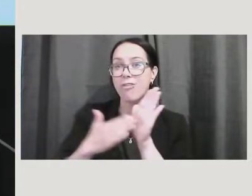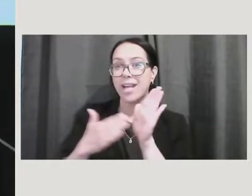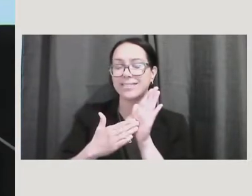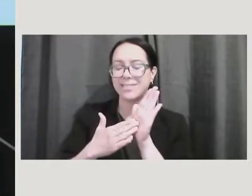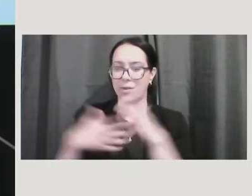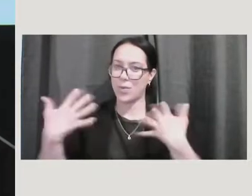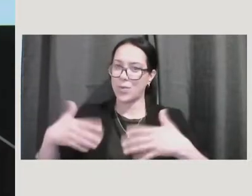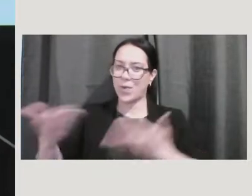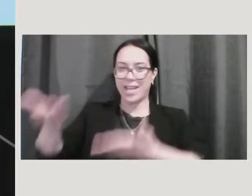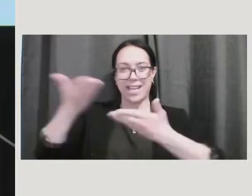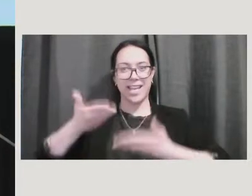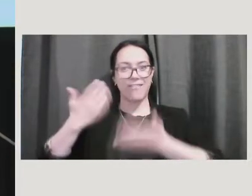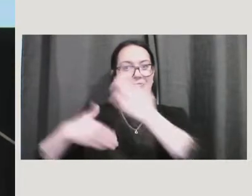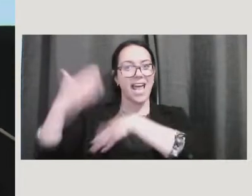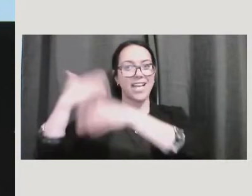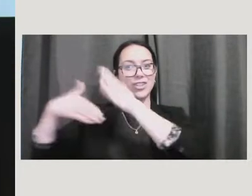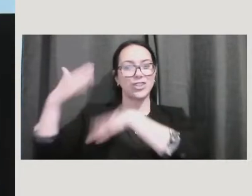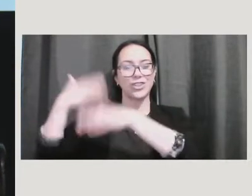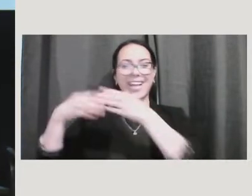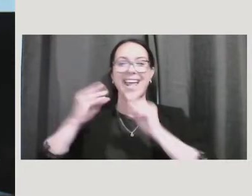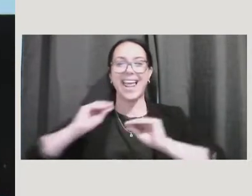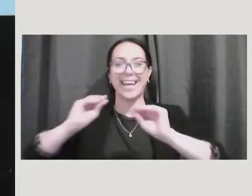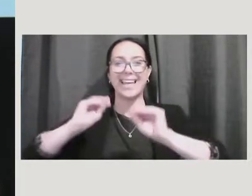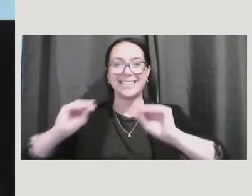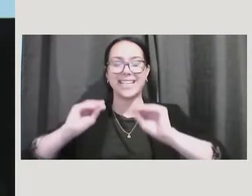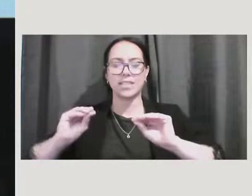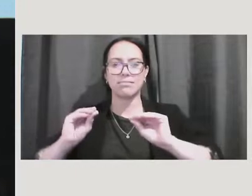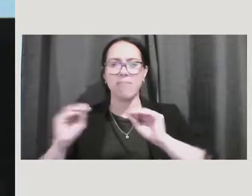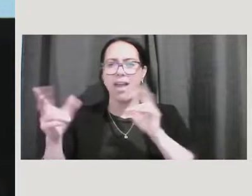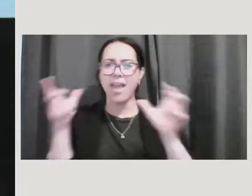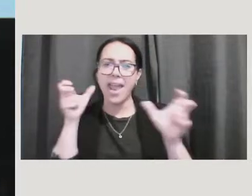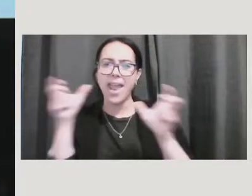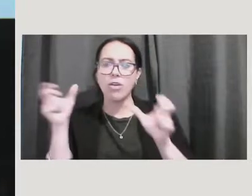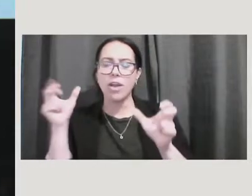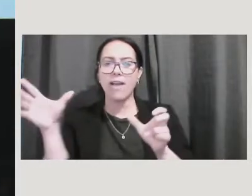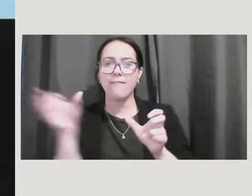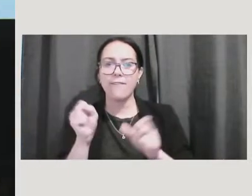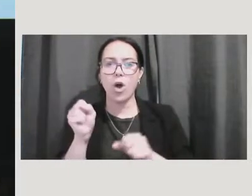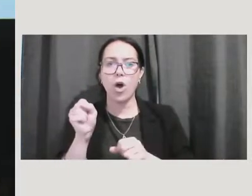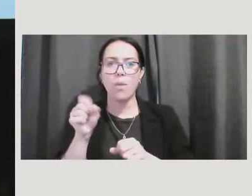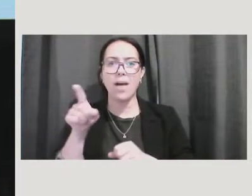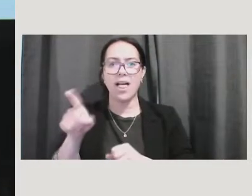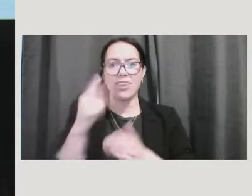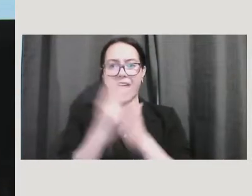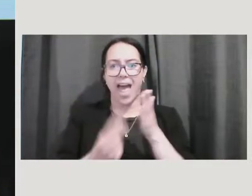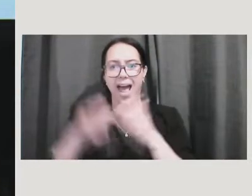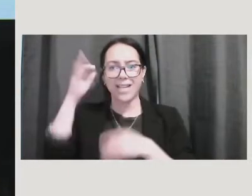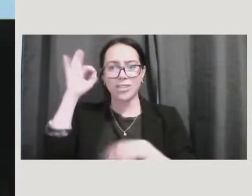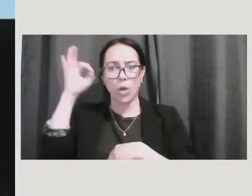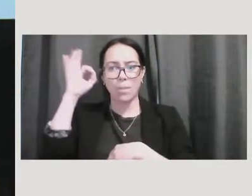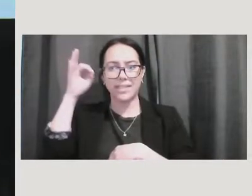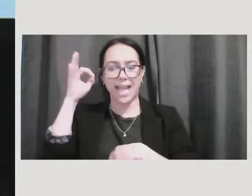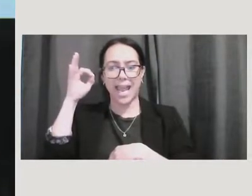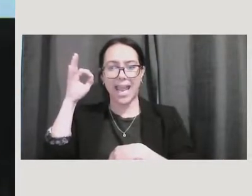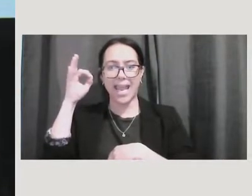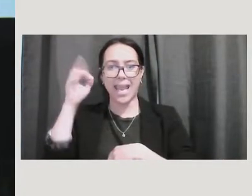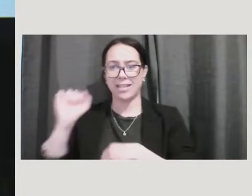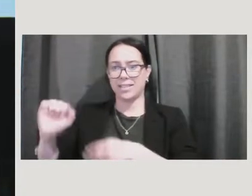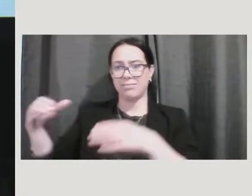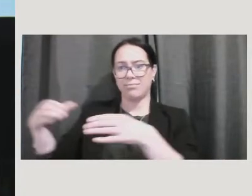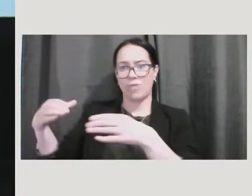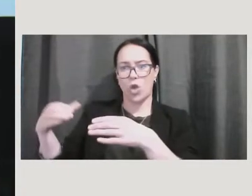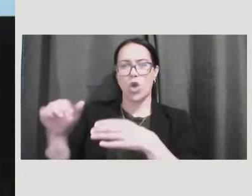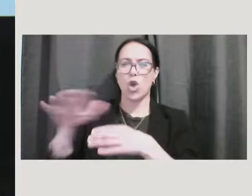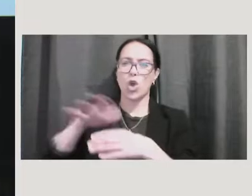hearing it from the chair of the Pacific Arts committee you know in Maryland's era it wasn't that long ago uh but oh from